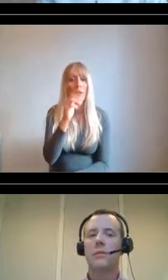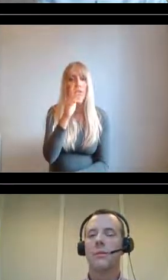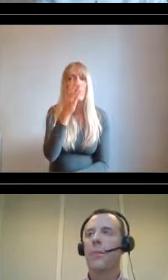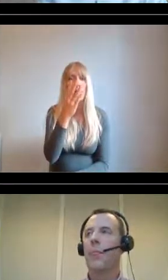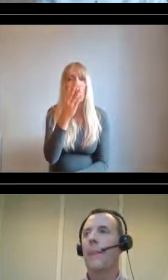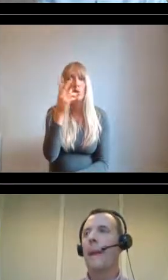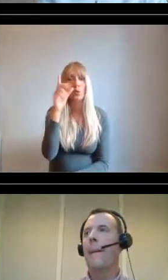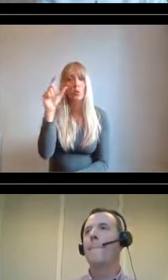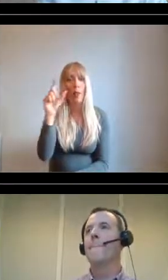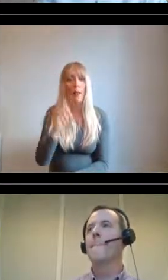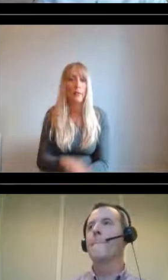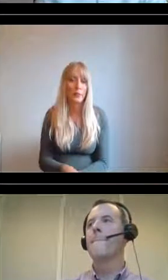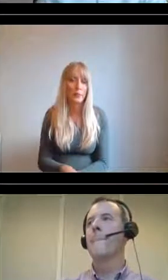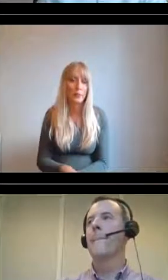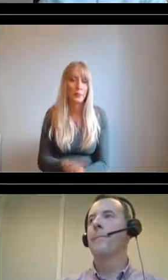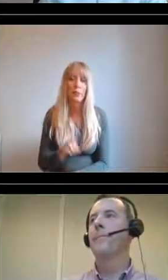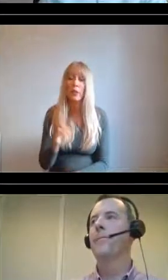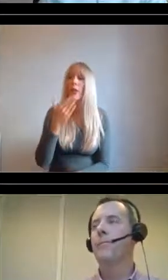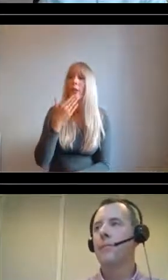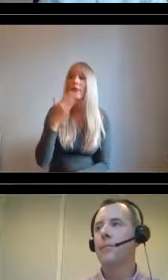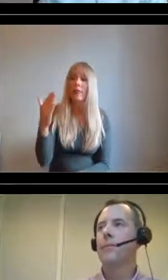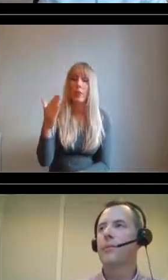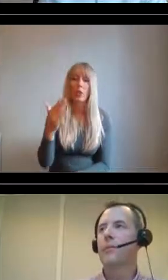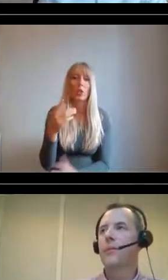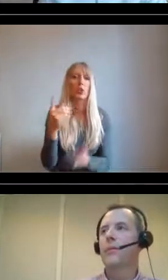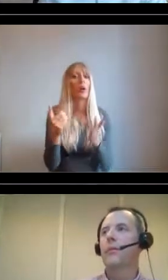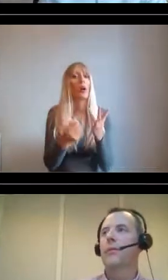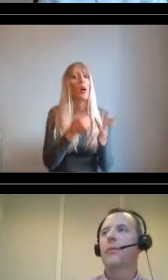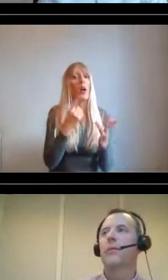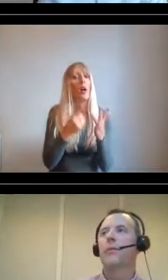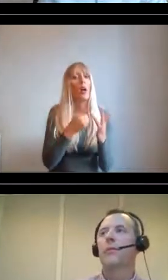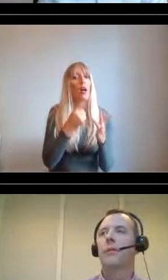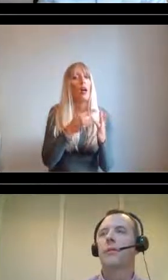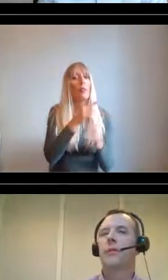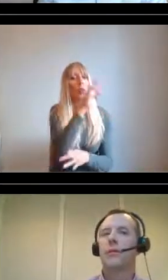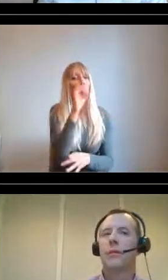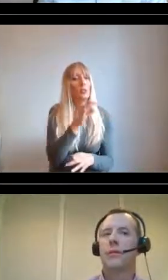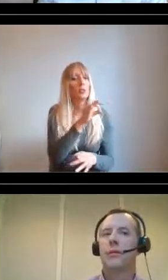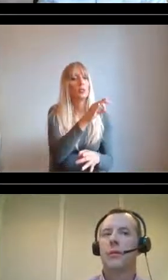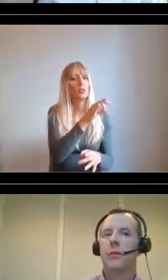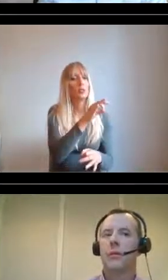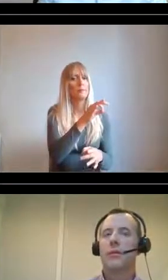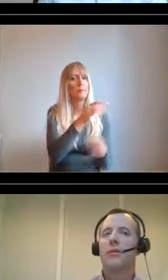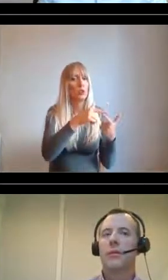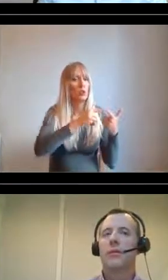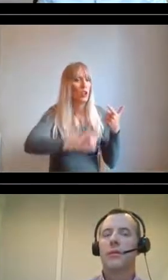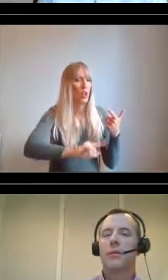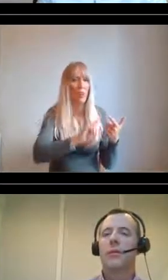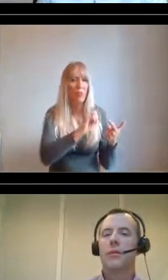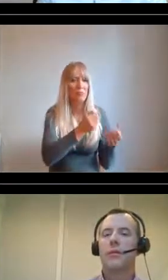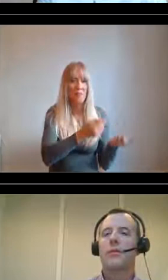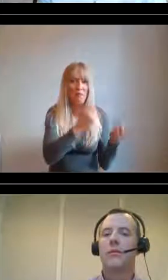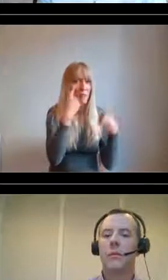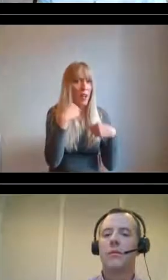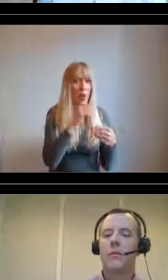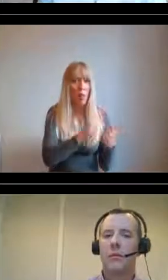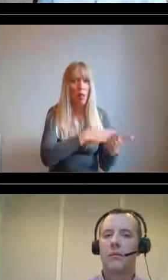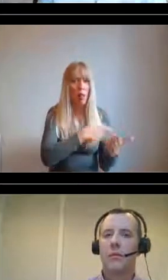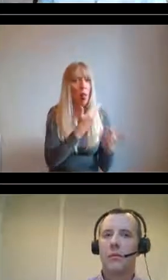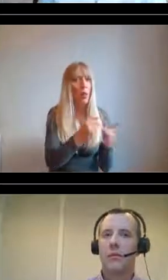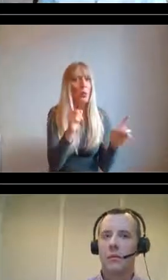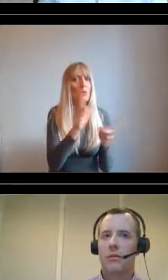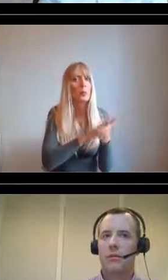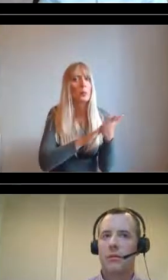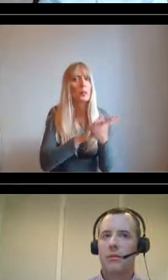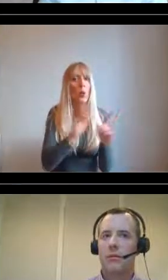And another question coming now, and again, it's around the kind of language that we use. Steve, a question for you. This person is asking, what is a